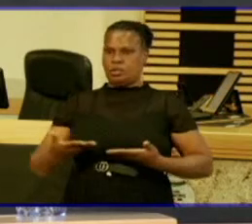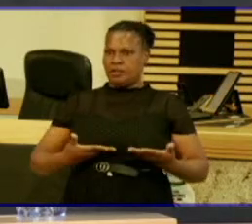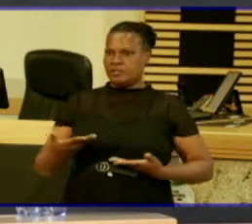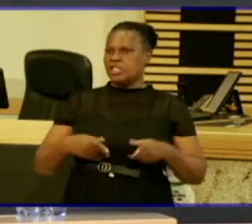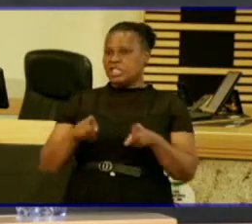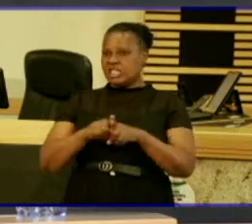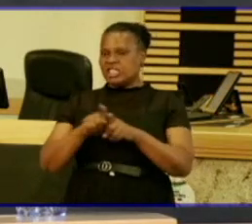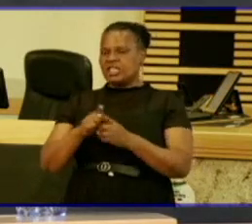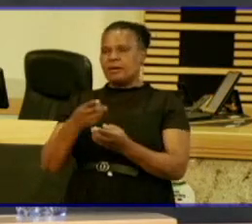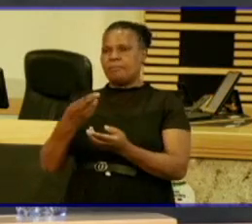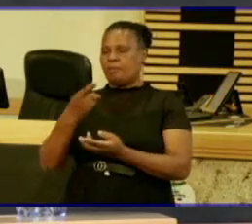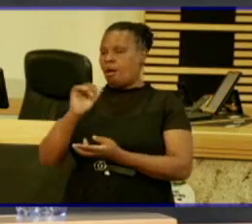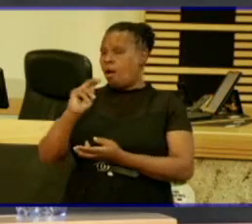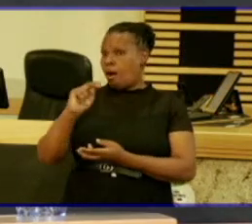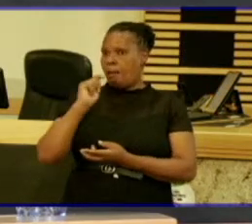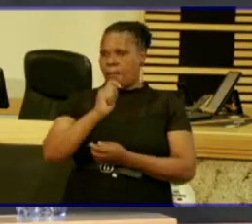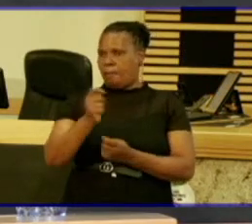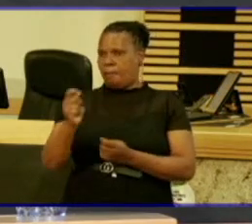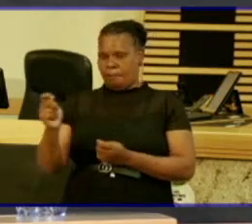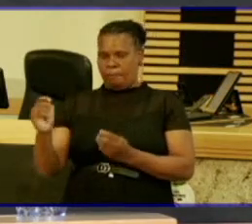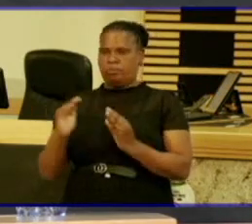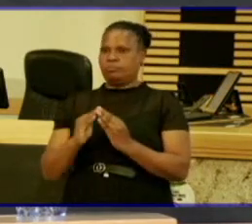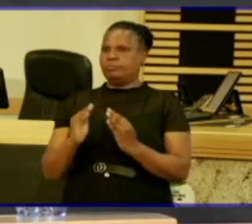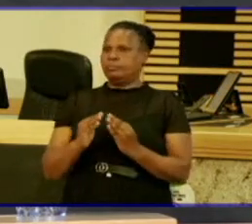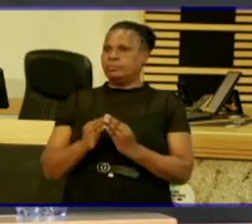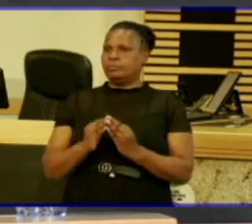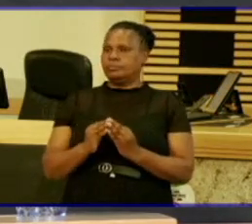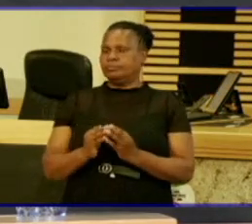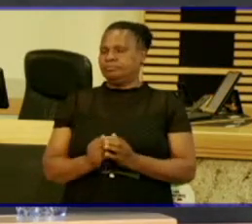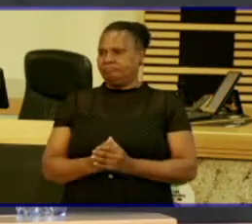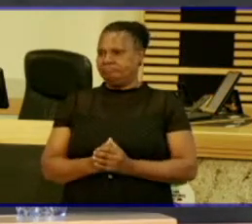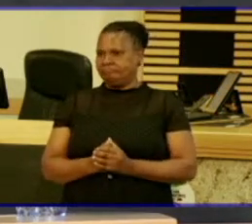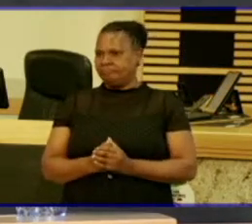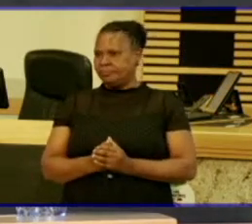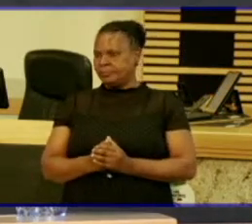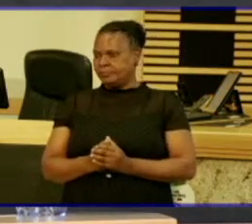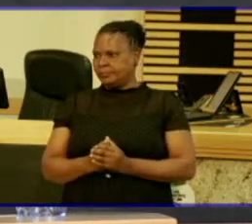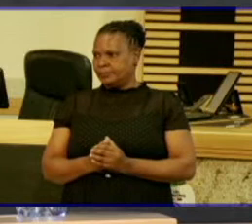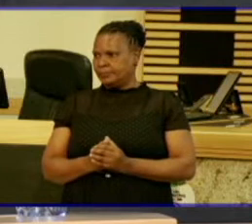households business and government institution